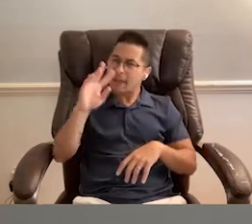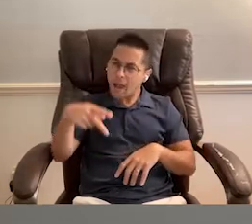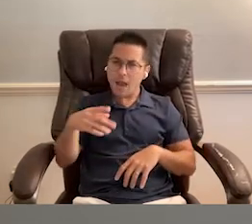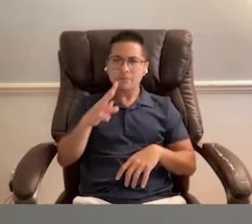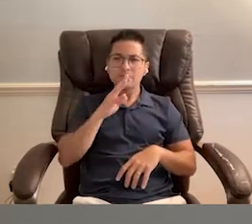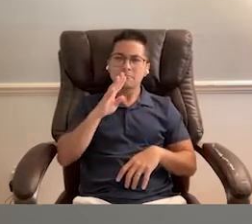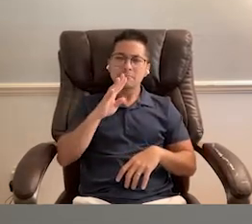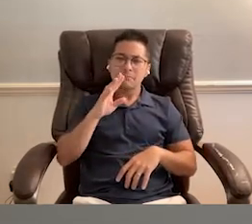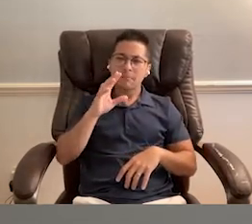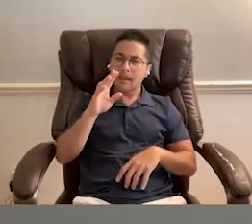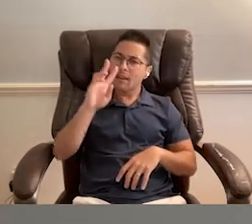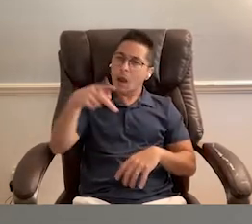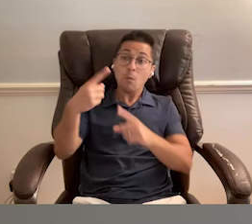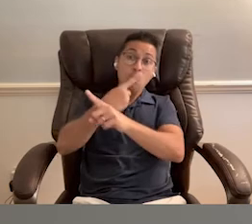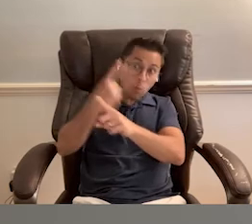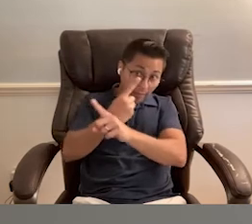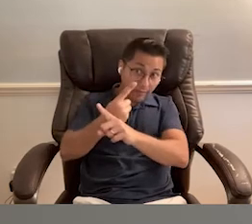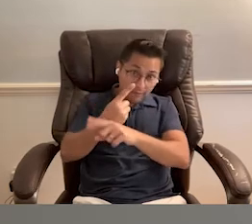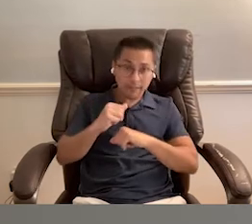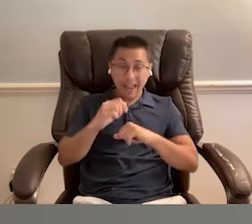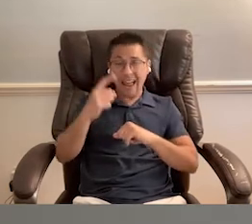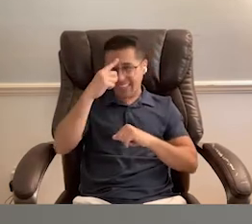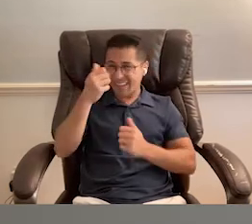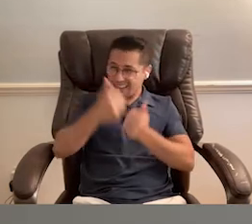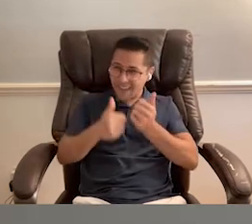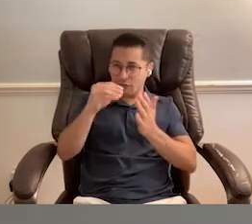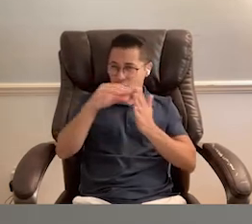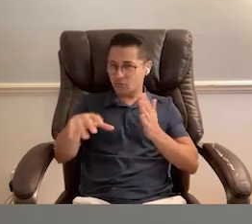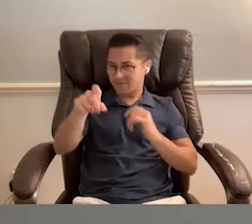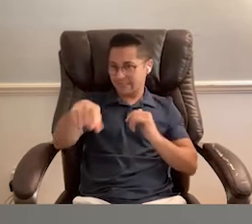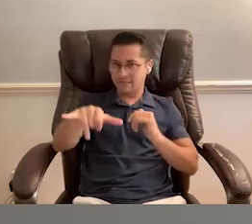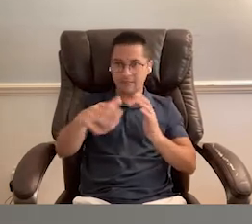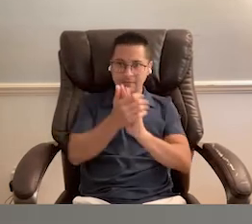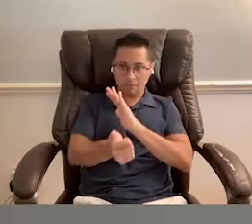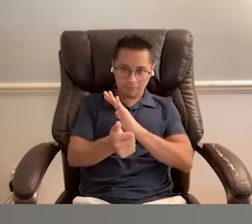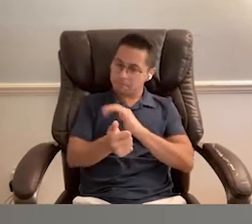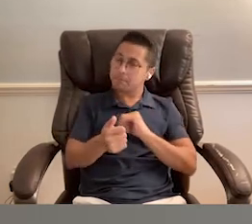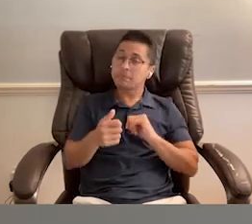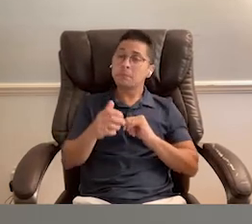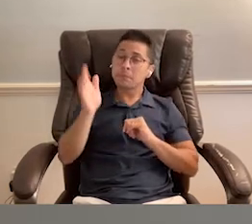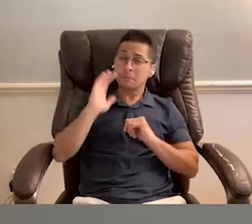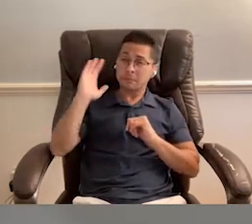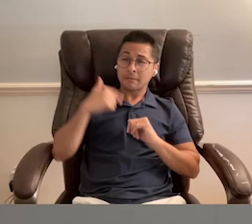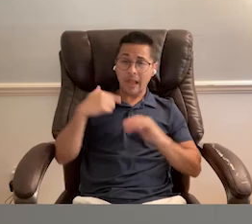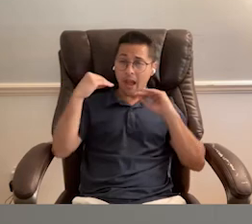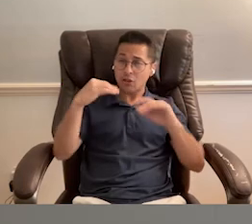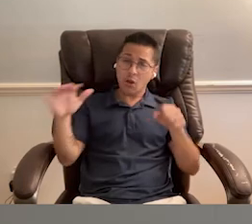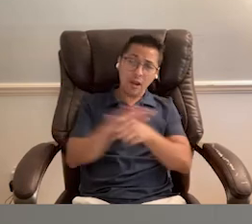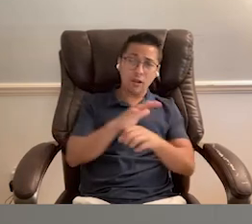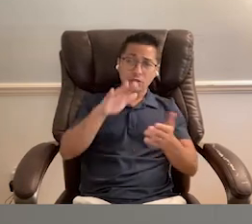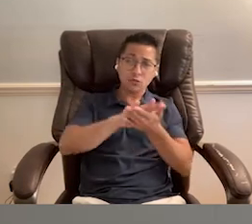and speaking up appropriately. And I think every student needs that skill. Years ago, I taught an entire